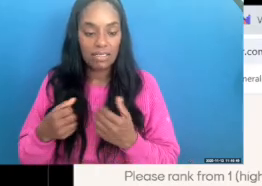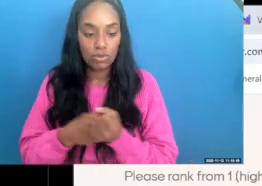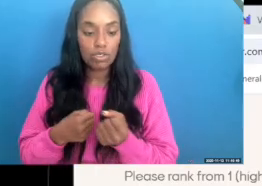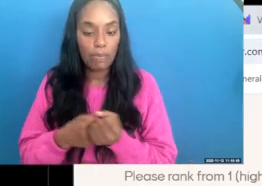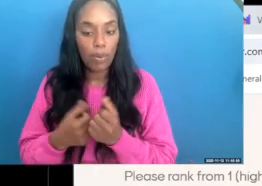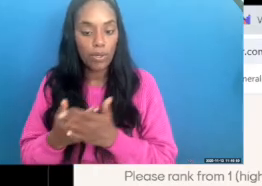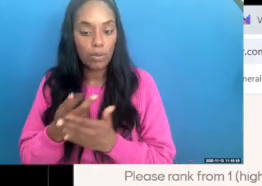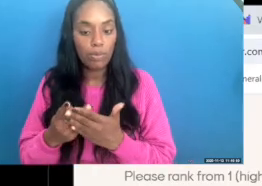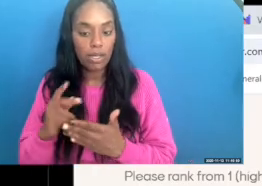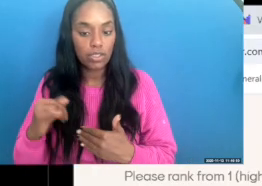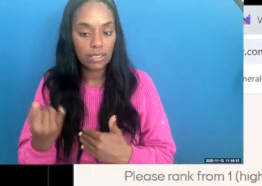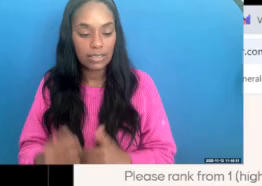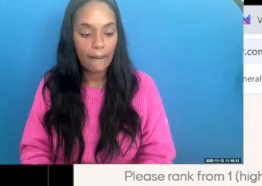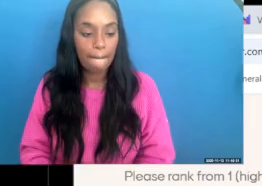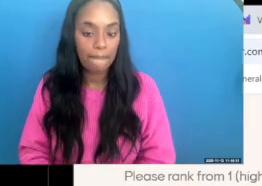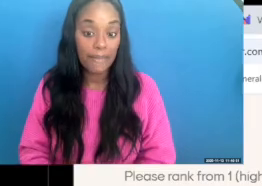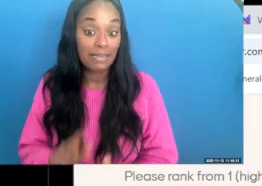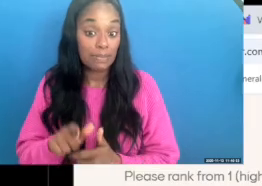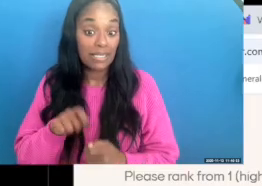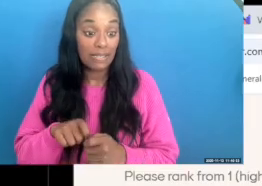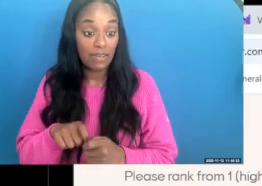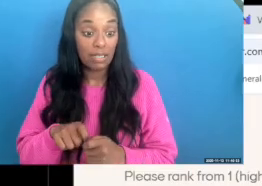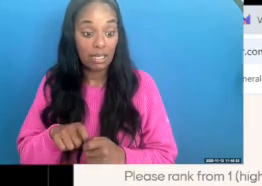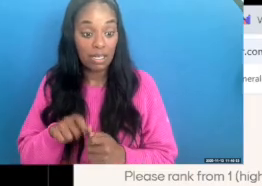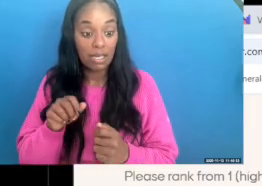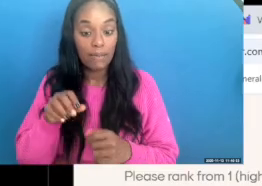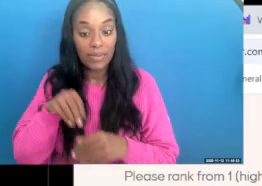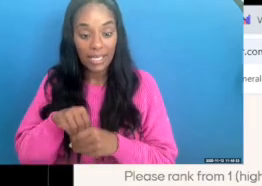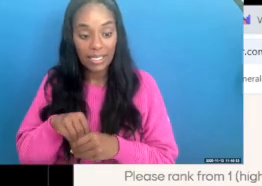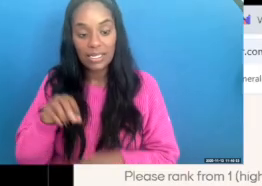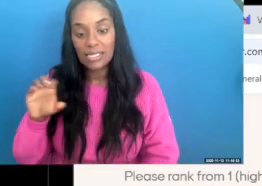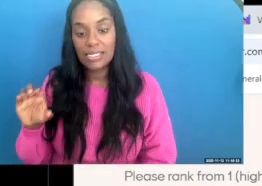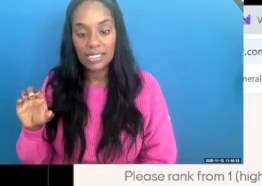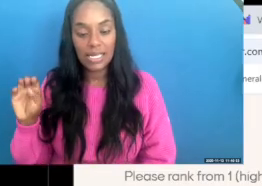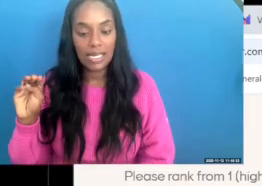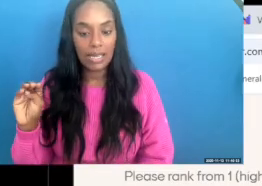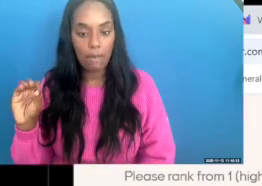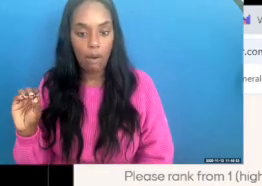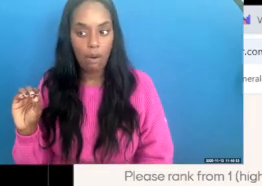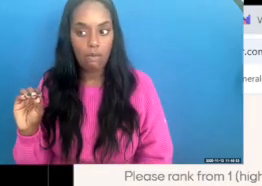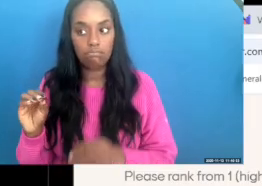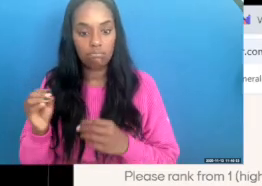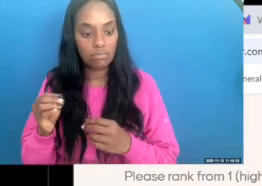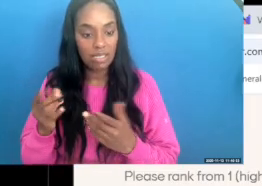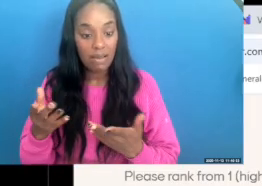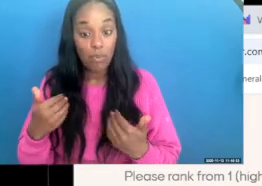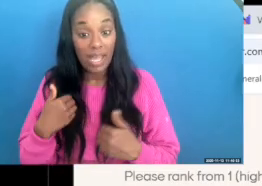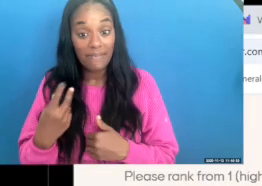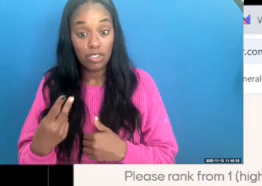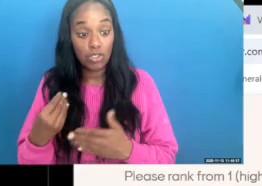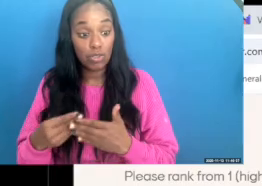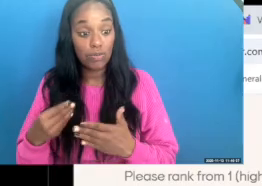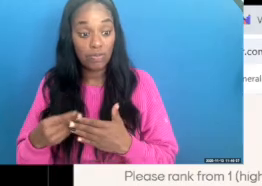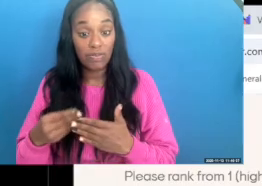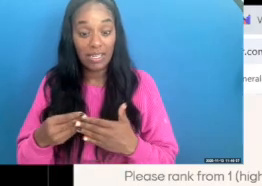for the past 3 years, we have not had any funding to support new projects,